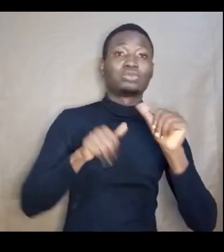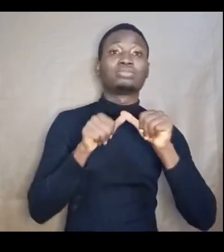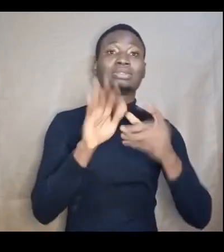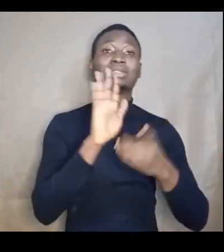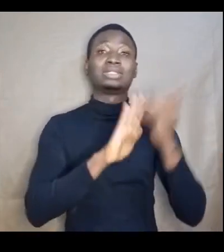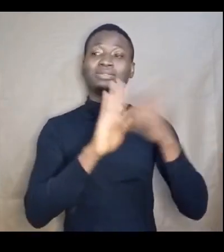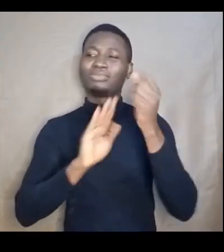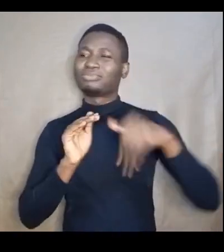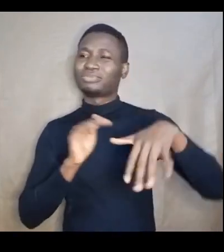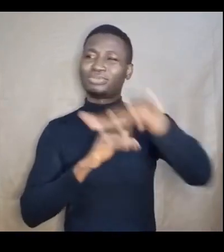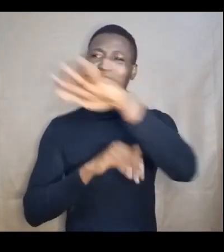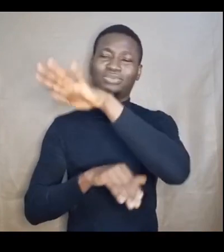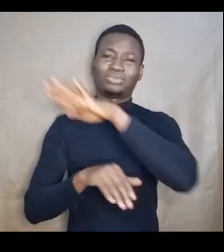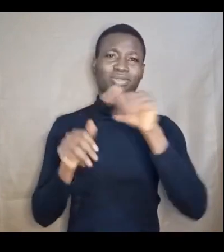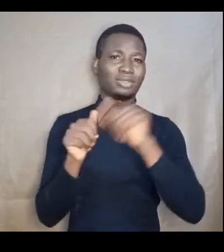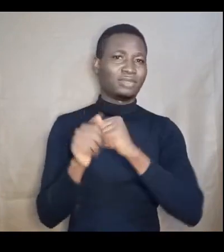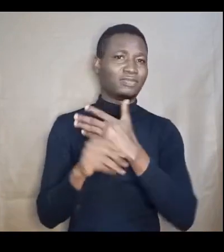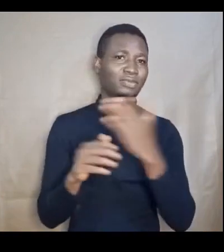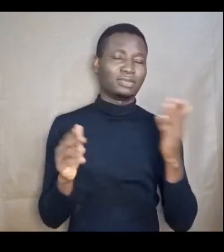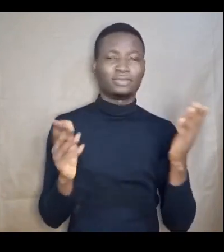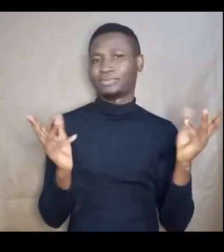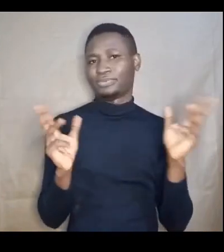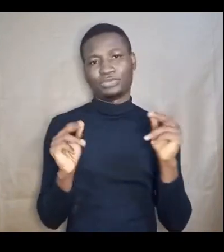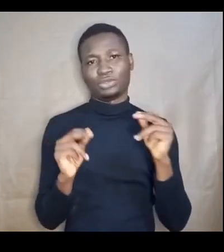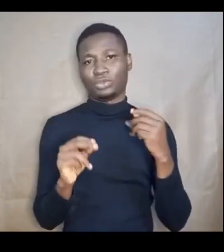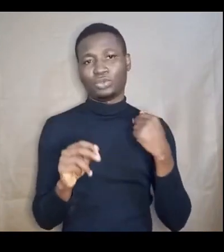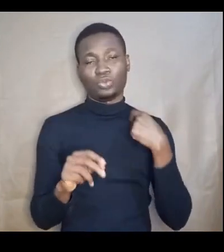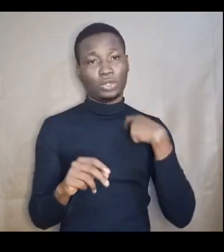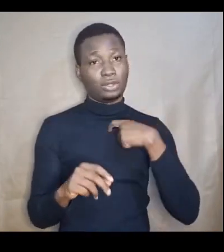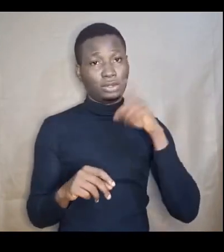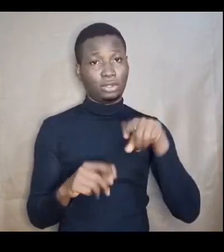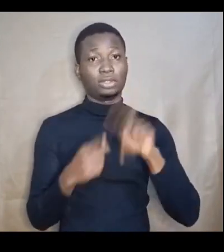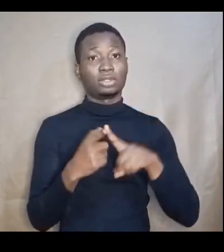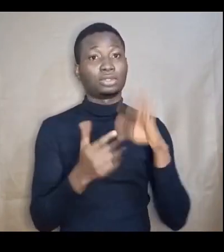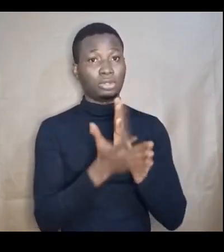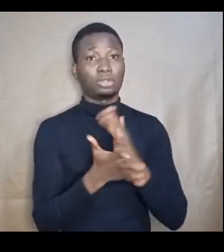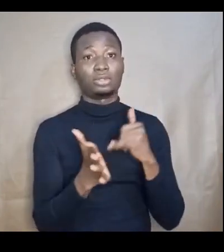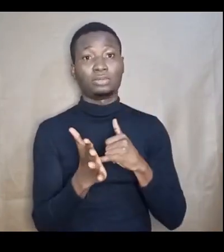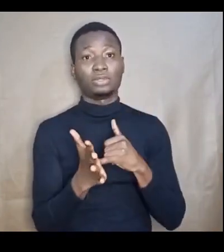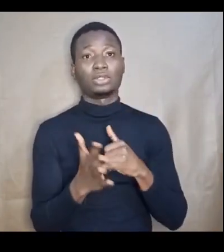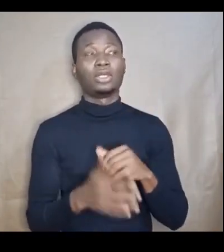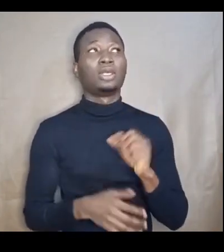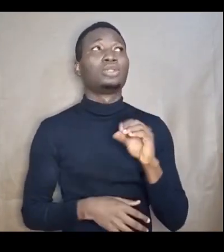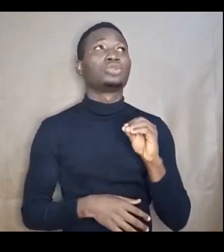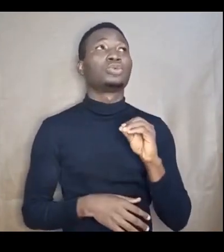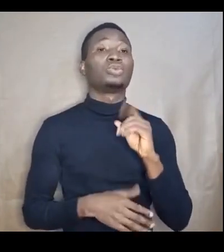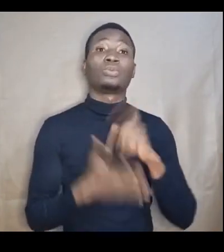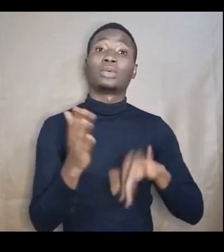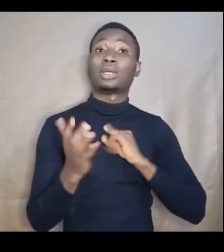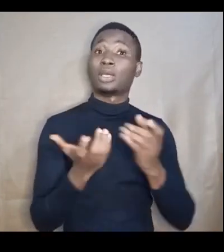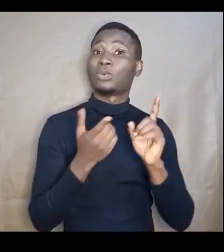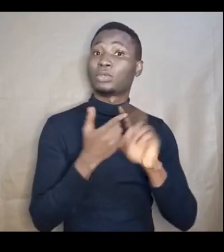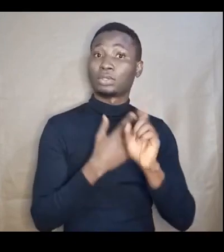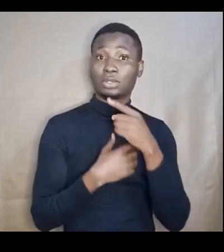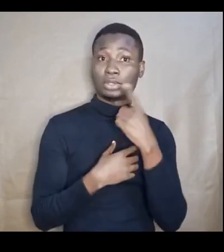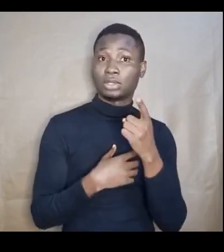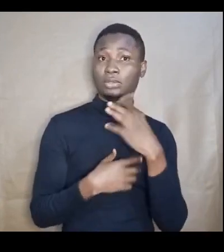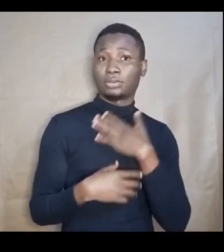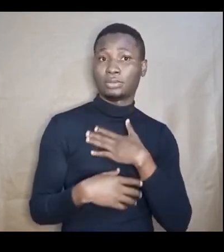course, it just got to stop. So all I want to say to you, Ndeba now, is